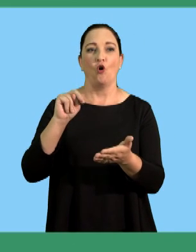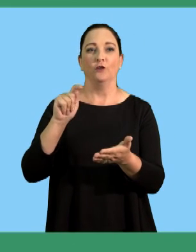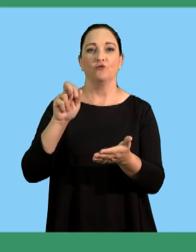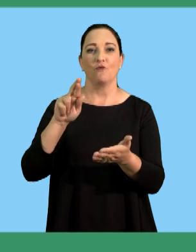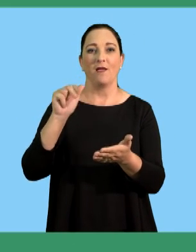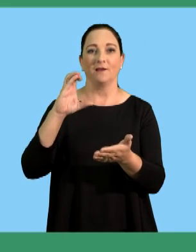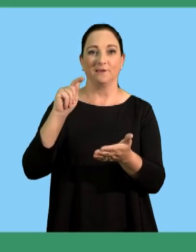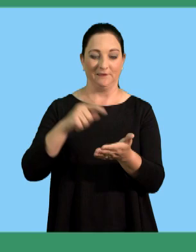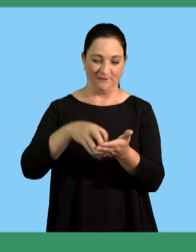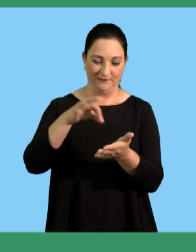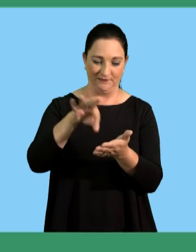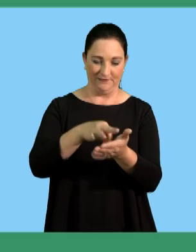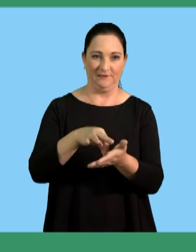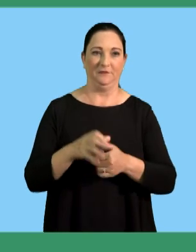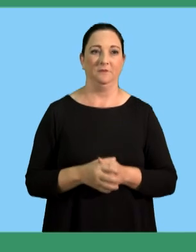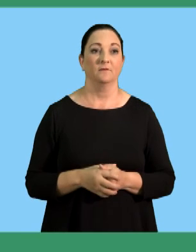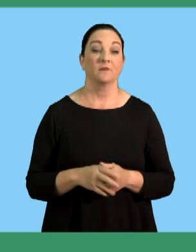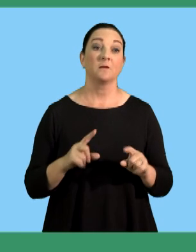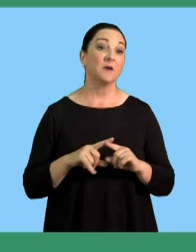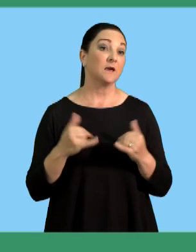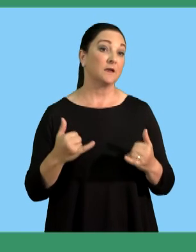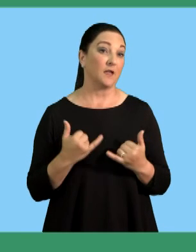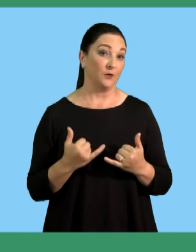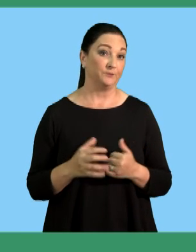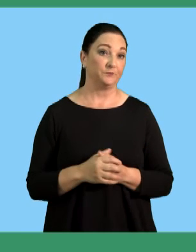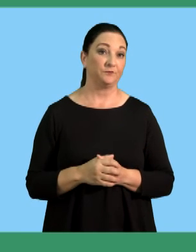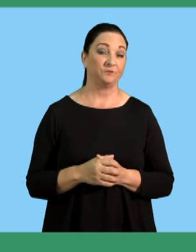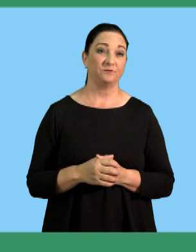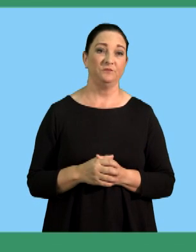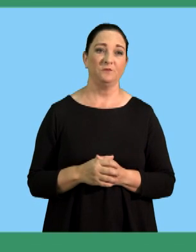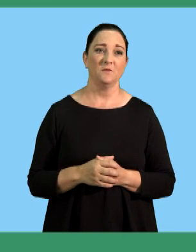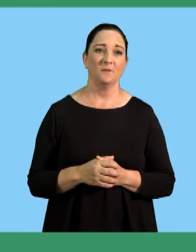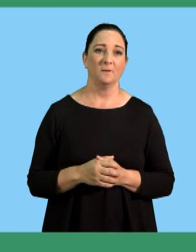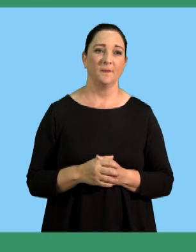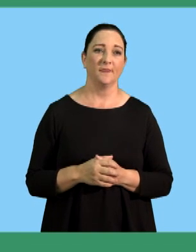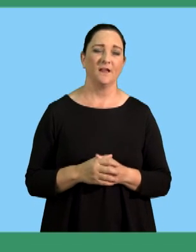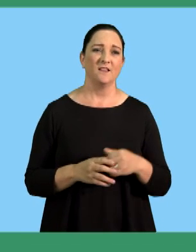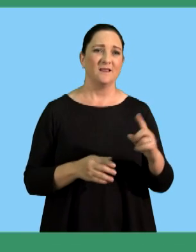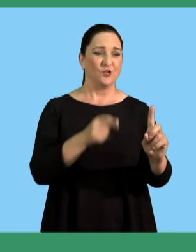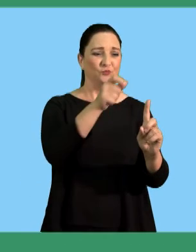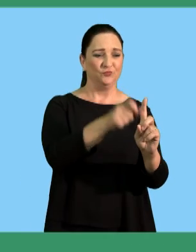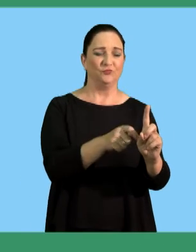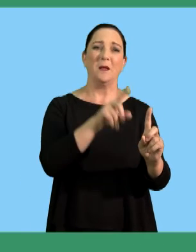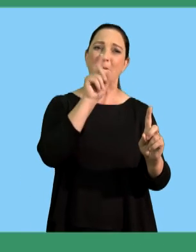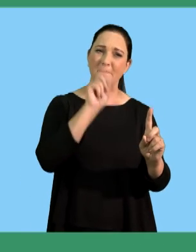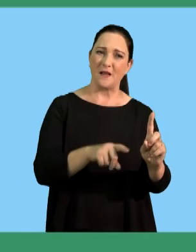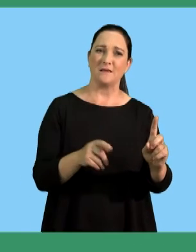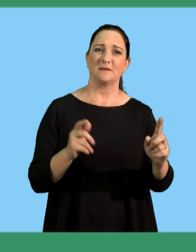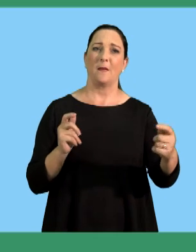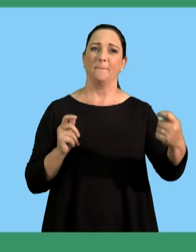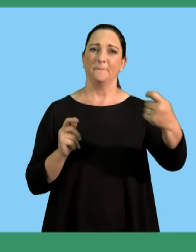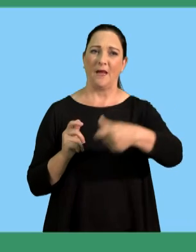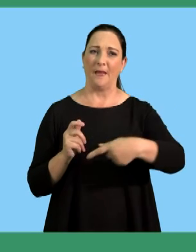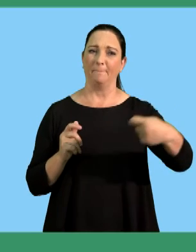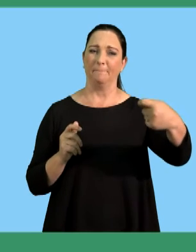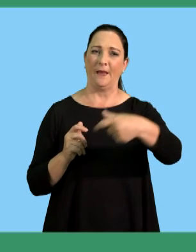Then, the insured has to pay a premium for the specified loss or damage to